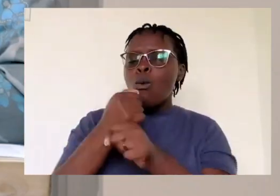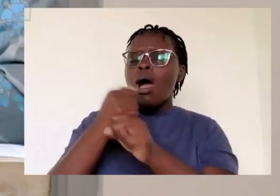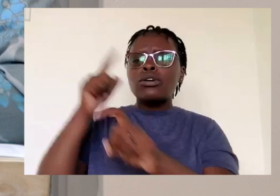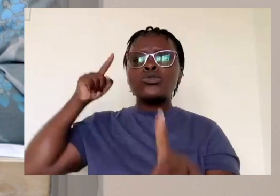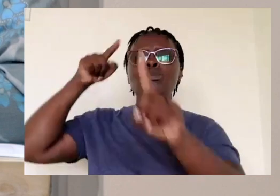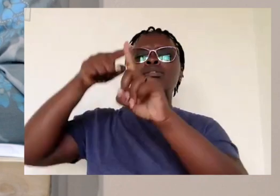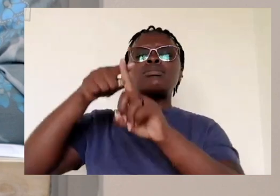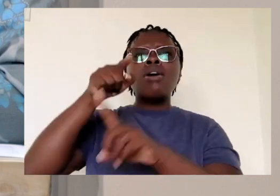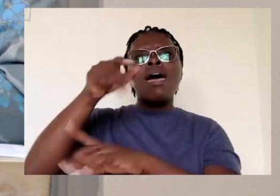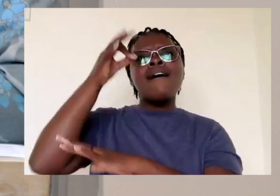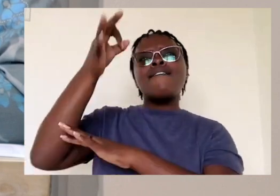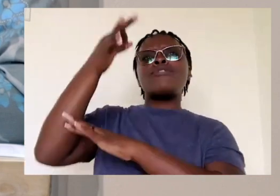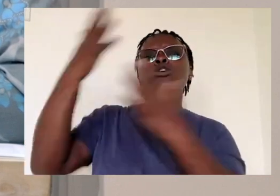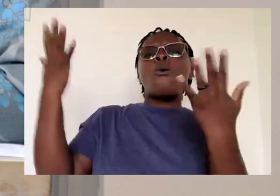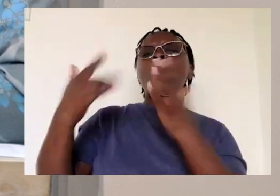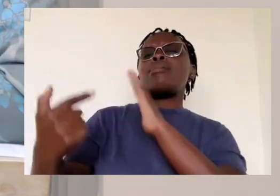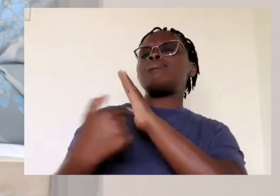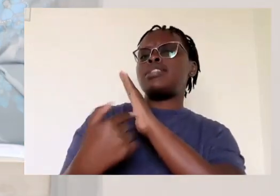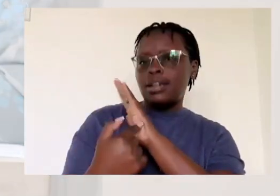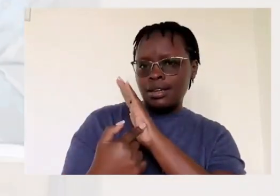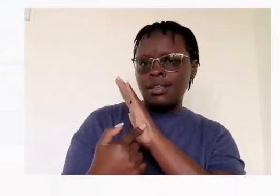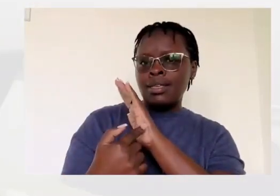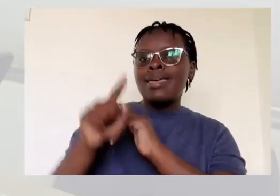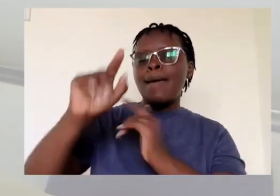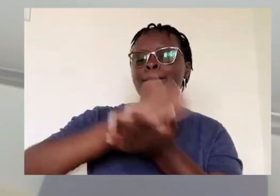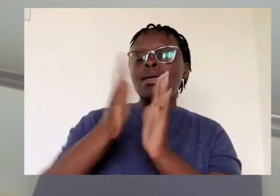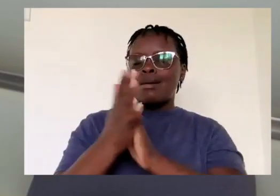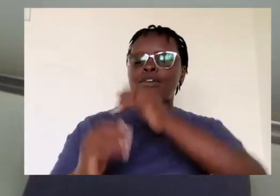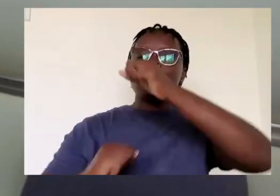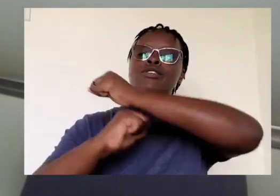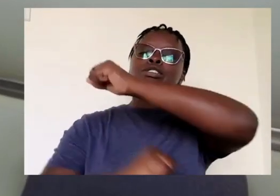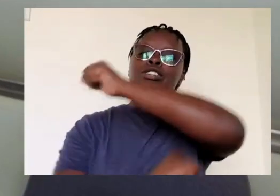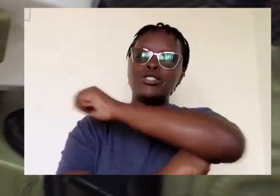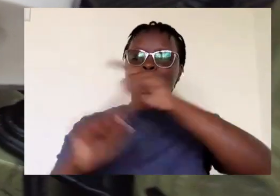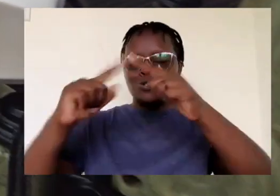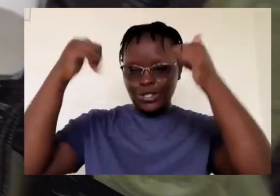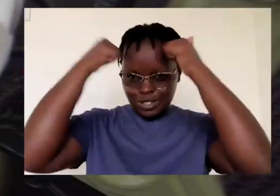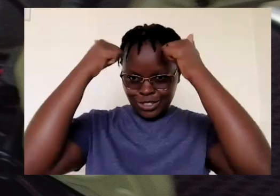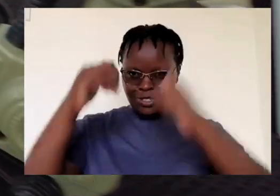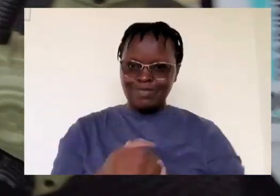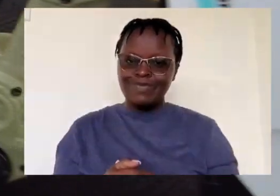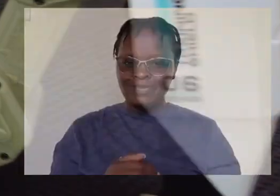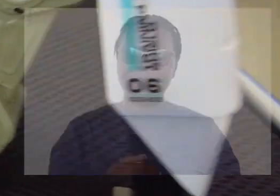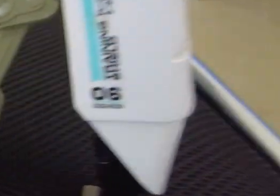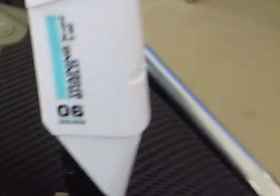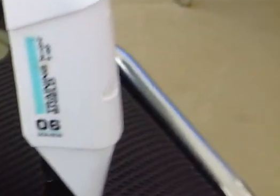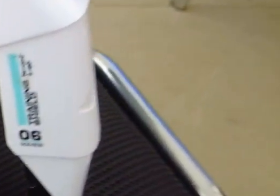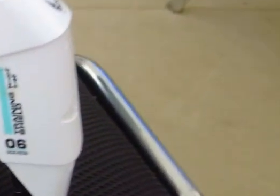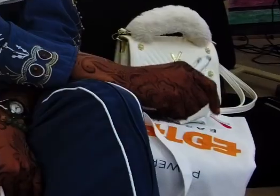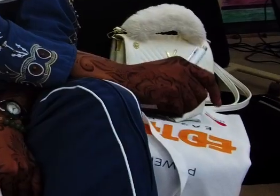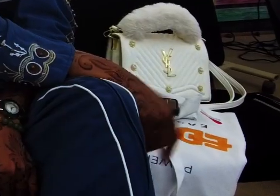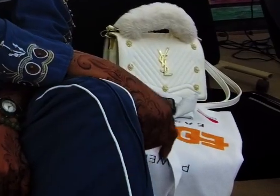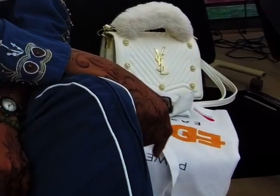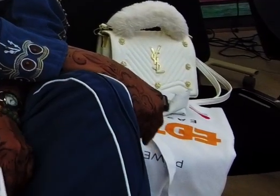work towards a future where technology will be a foundation to education.